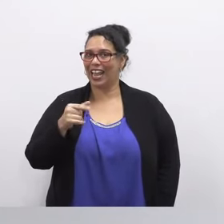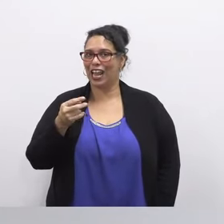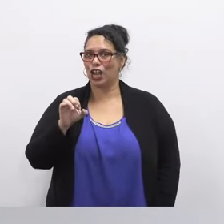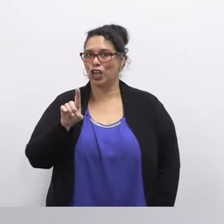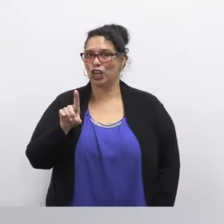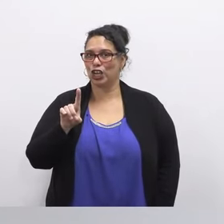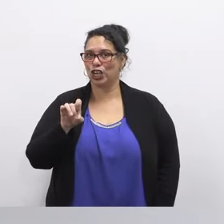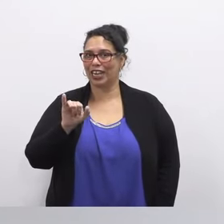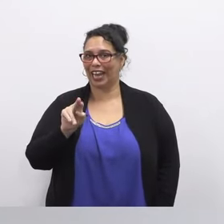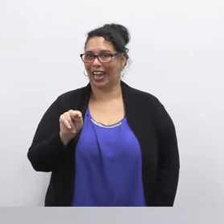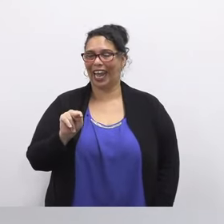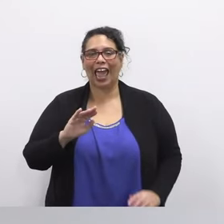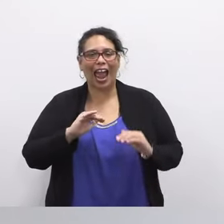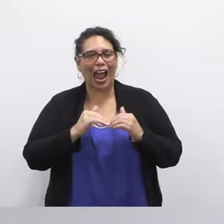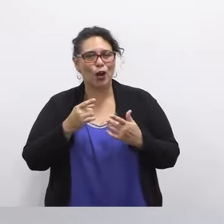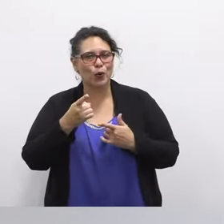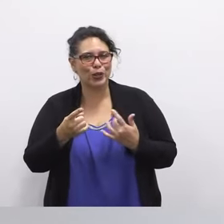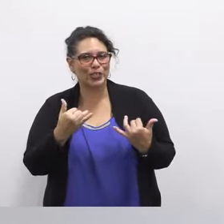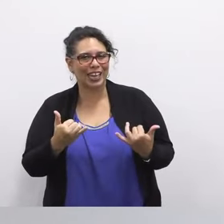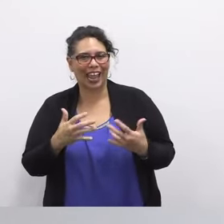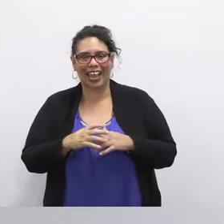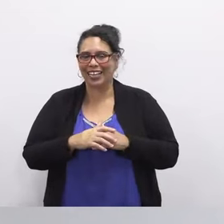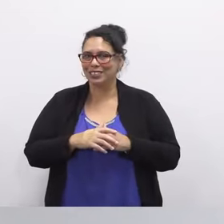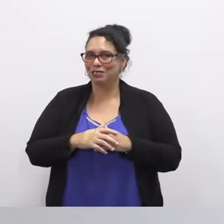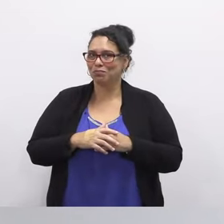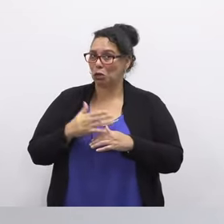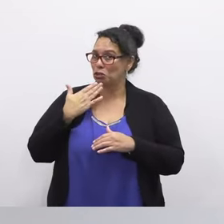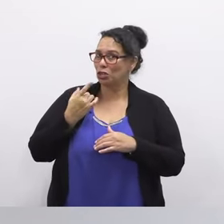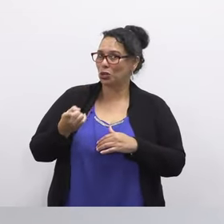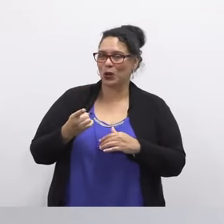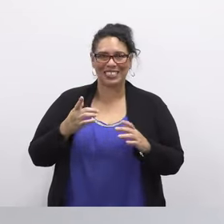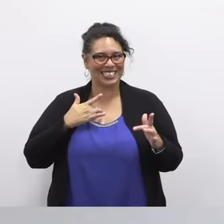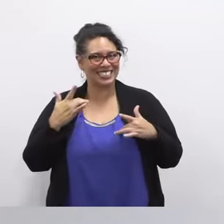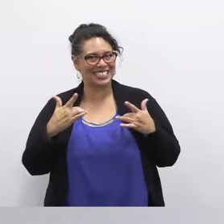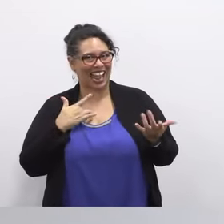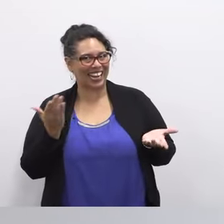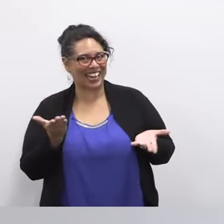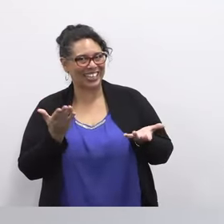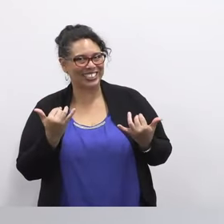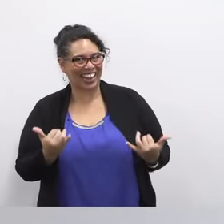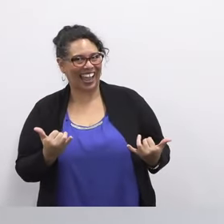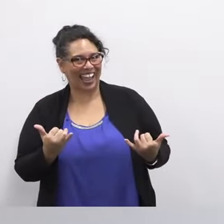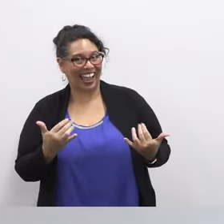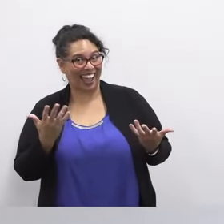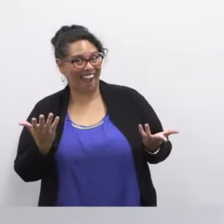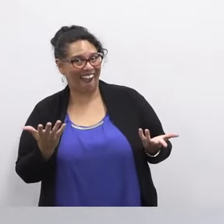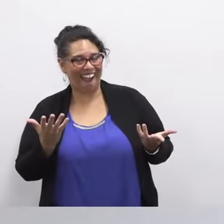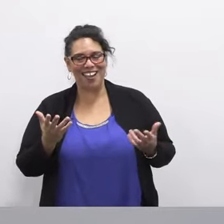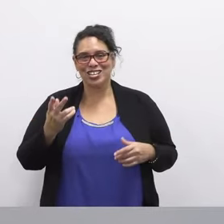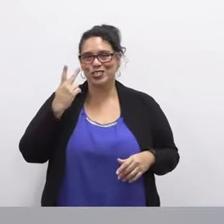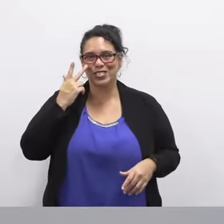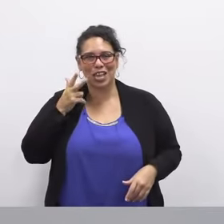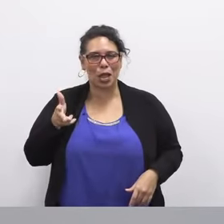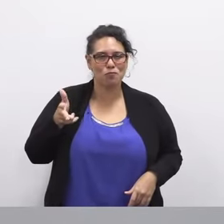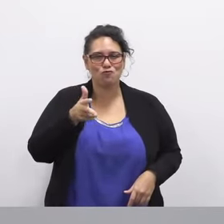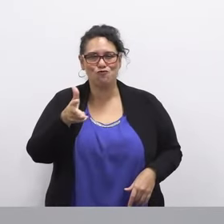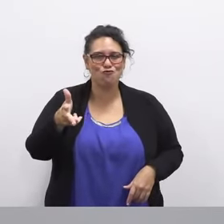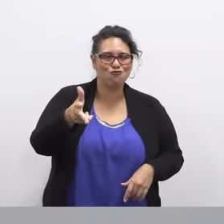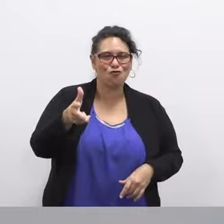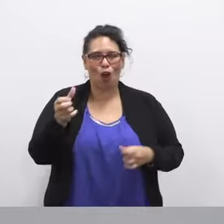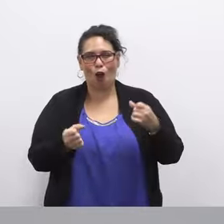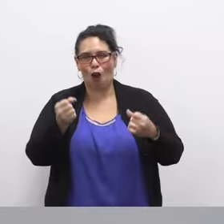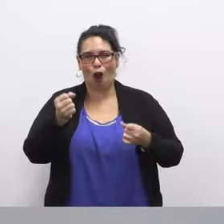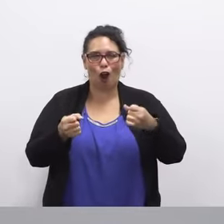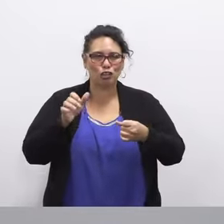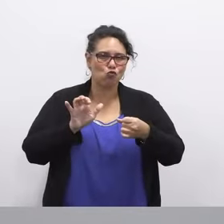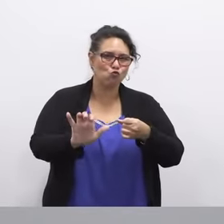How are you today, Sydney? Gooding, you. It's exciting out here today, huh? Yeah. Cars honking, people chanting. Yeah.